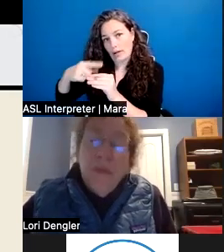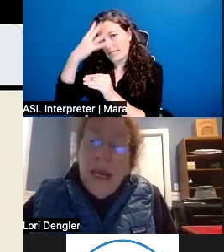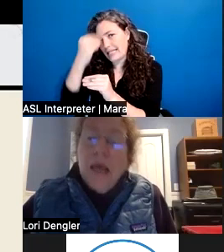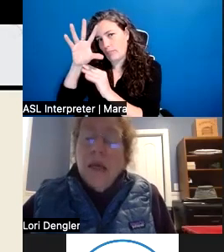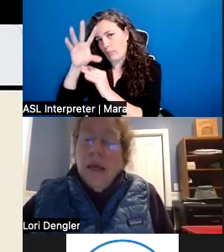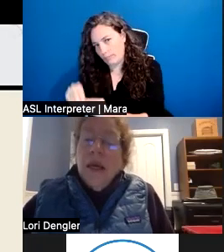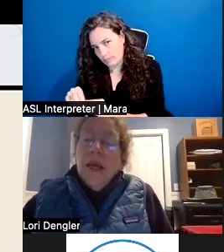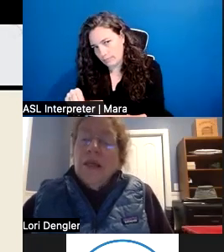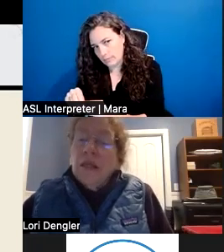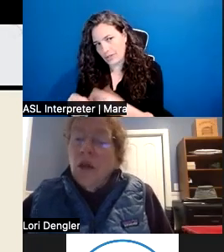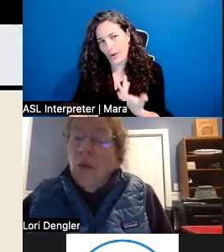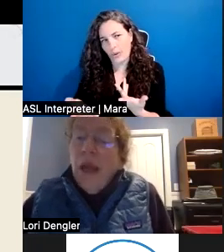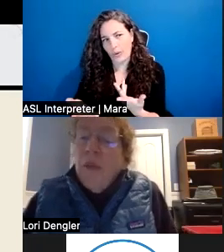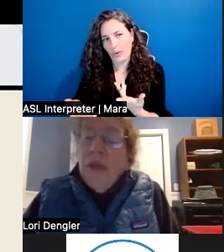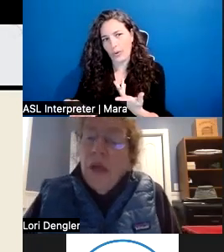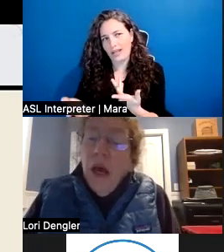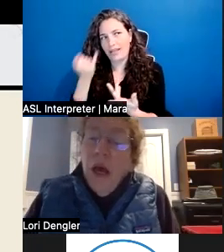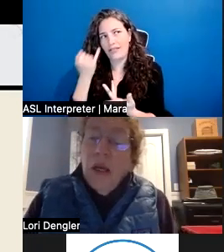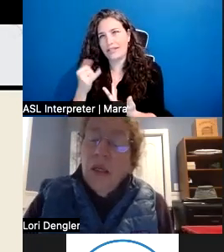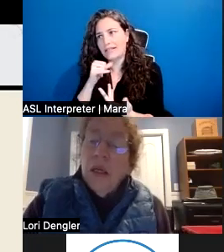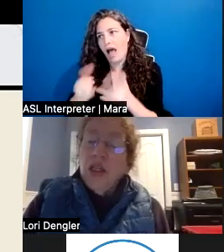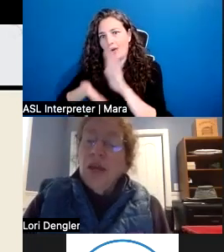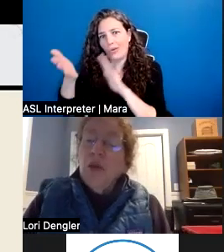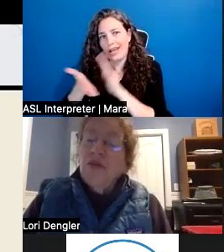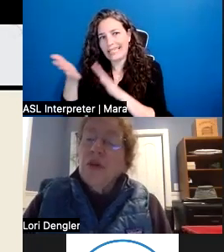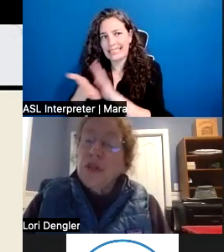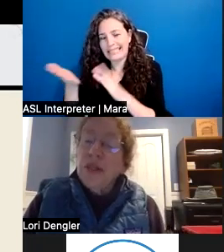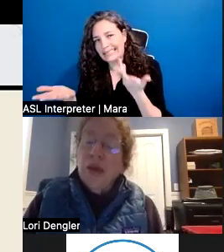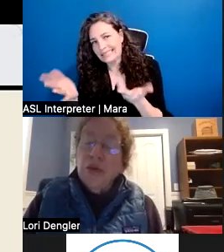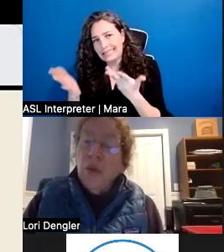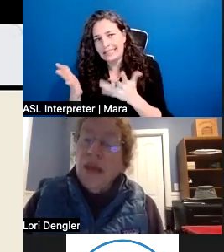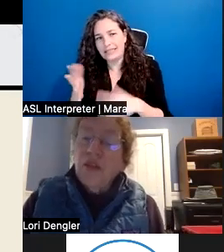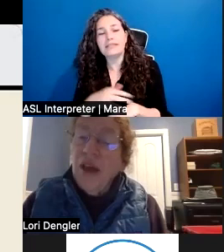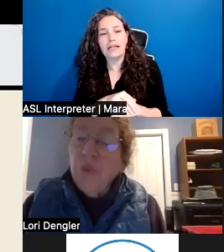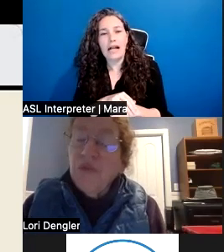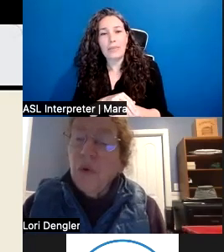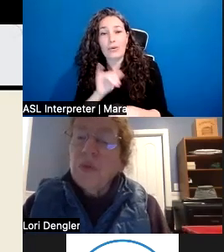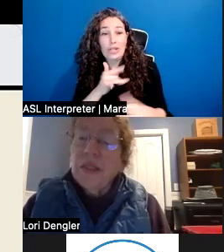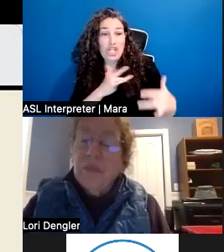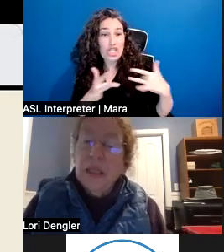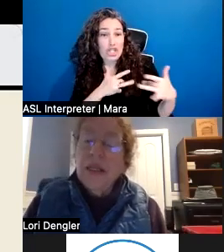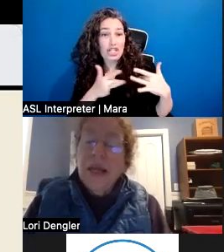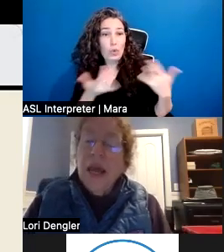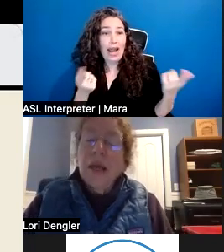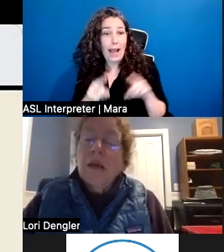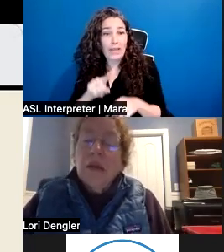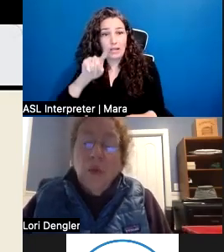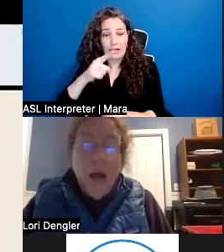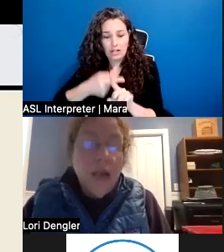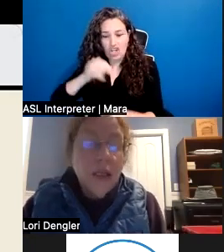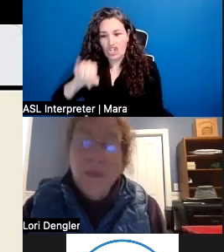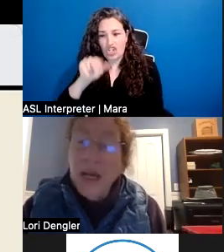to me is what happened on January 1st. That earthquake, the 5.4, was in the middle of the day.